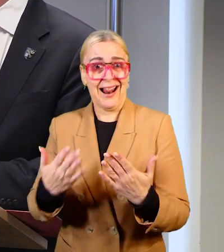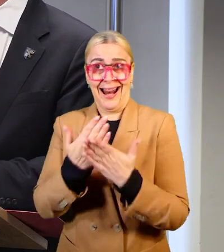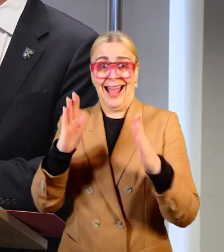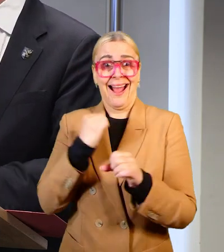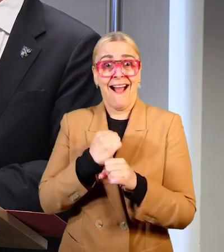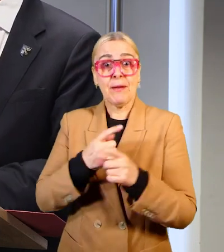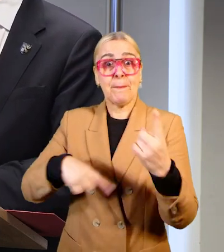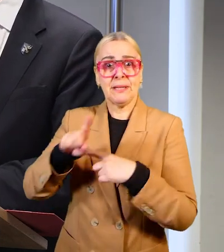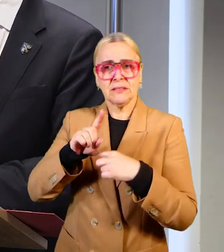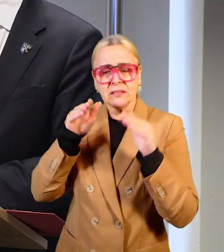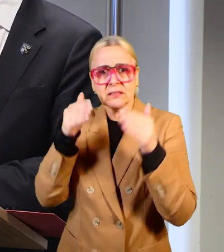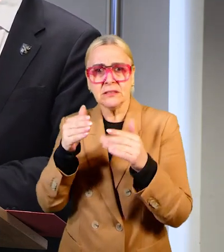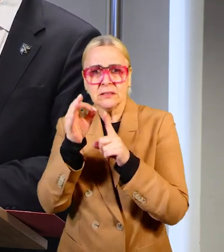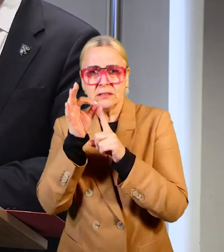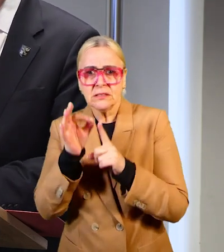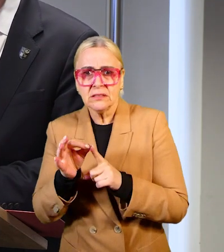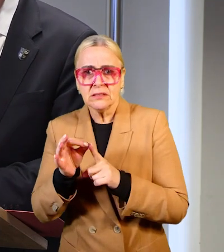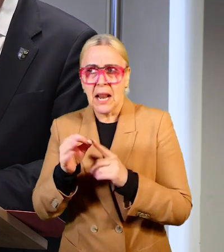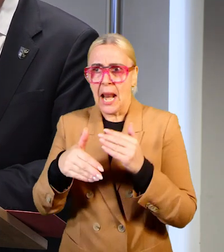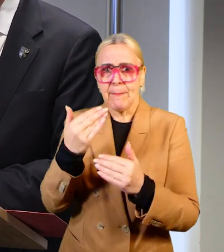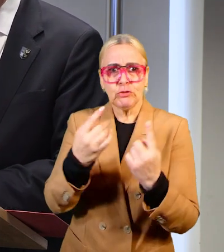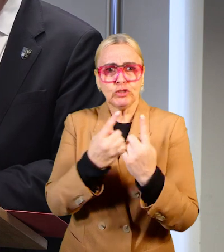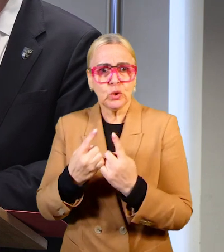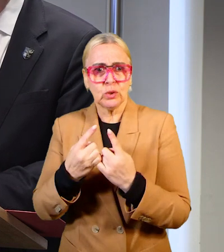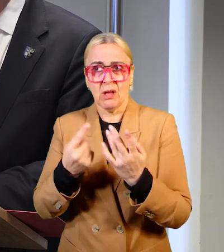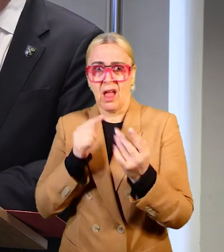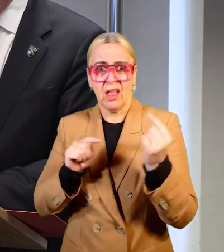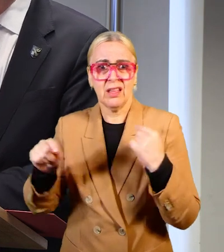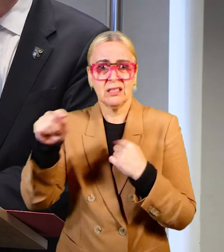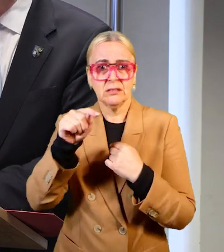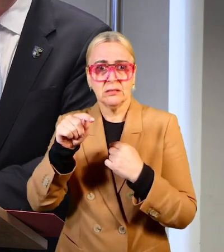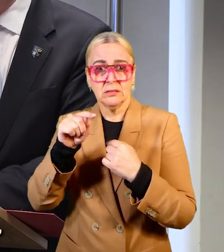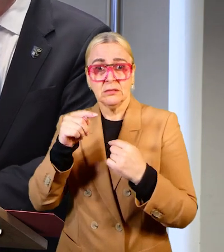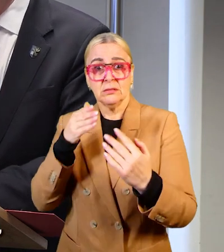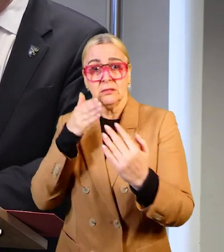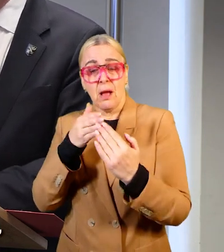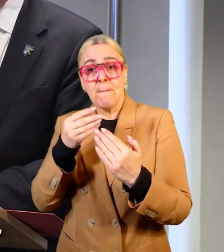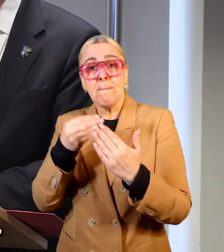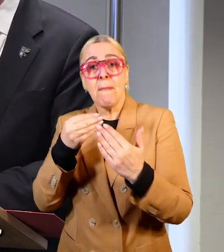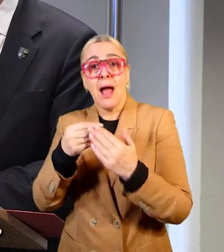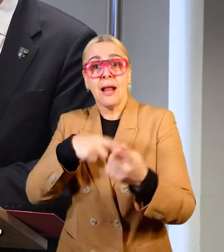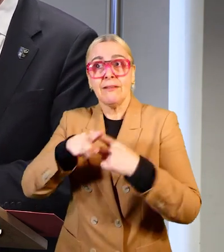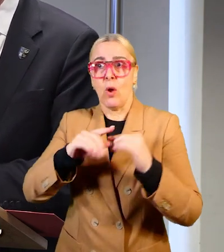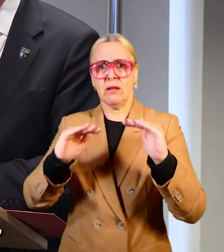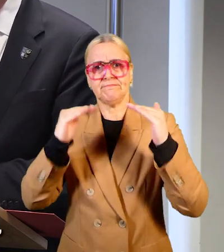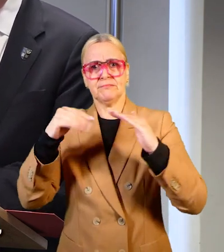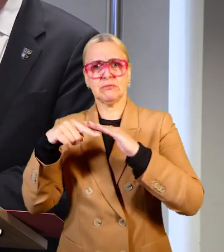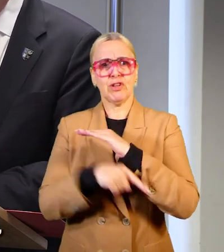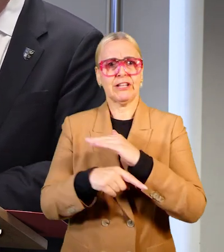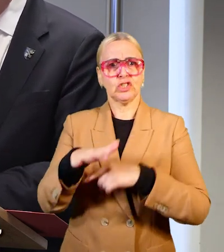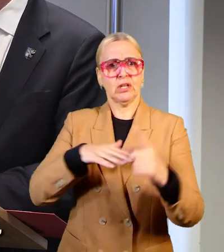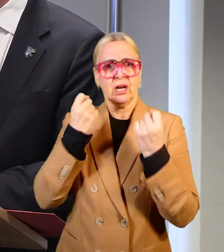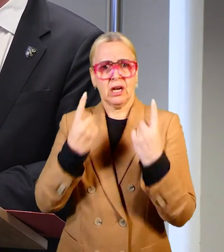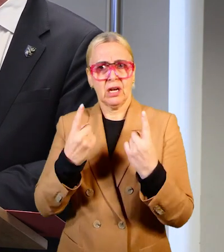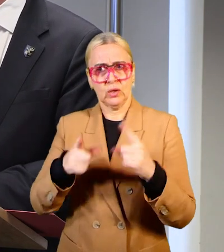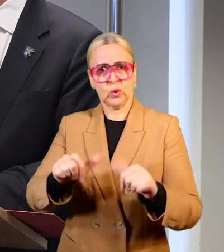we currently receive even further. It is clear that this government is focusing its attention